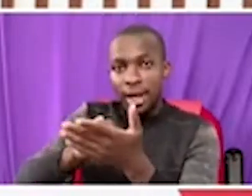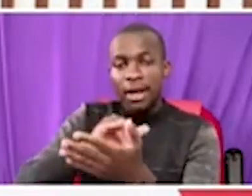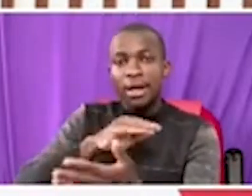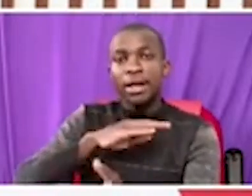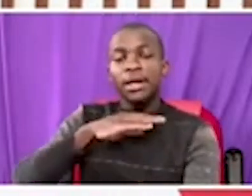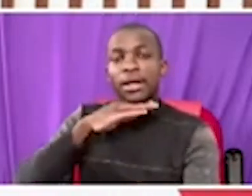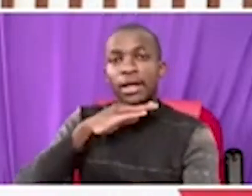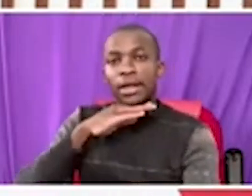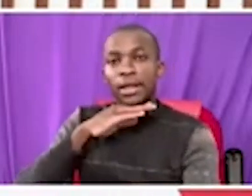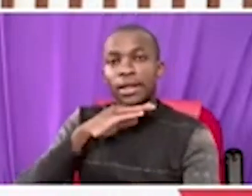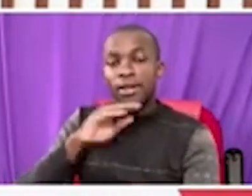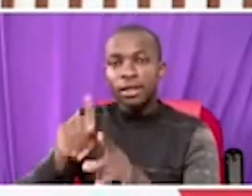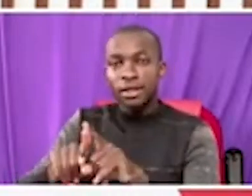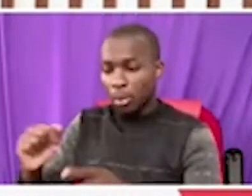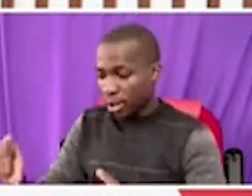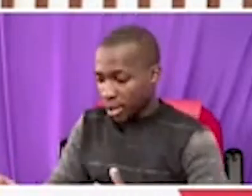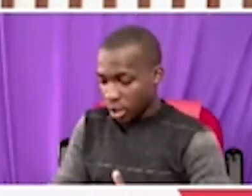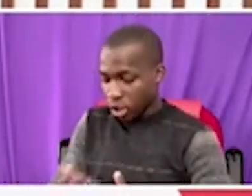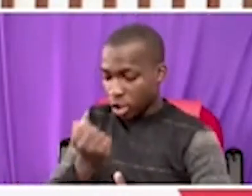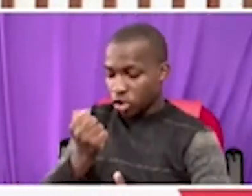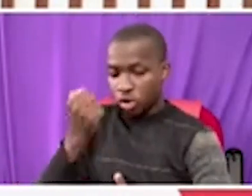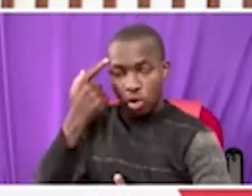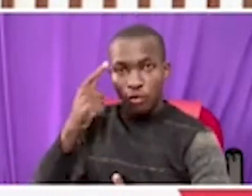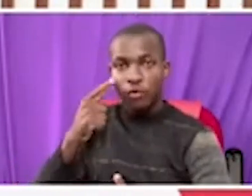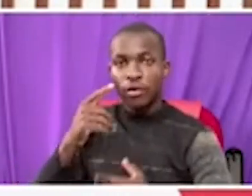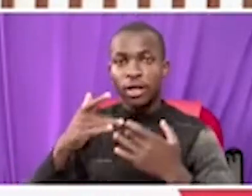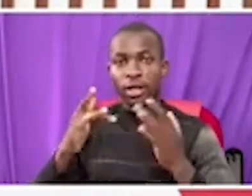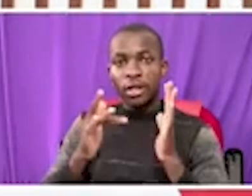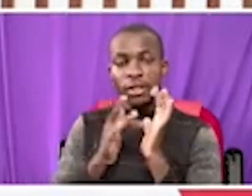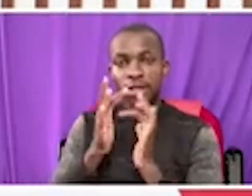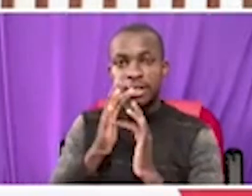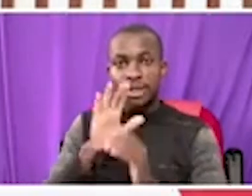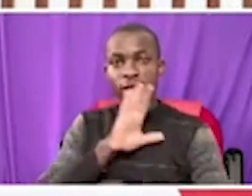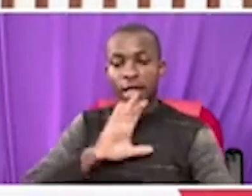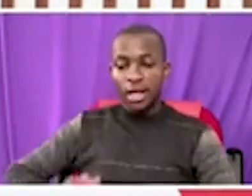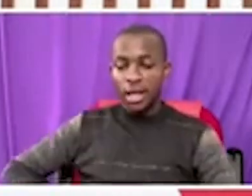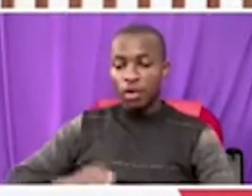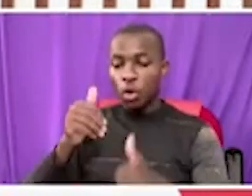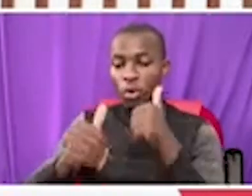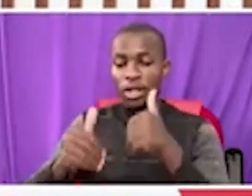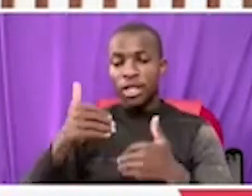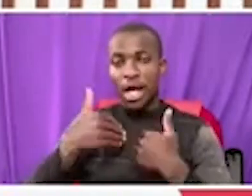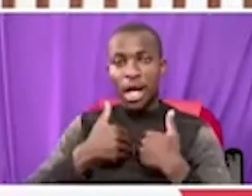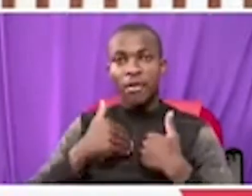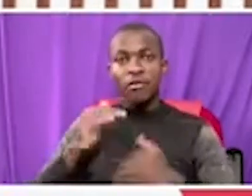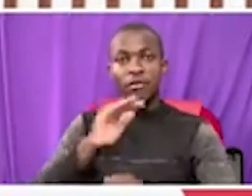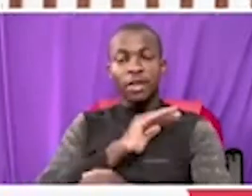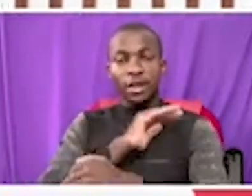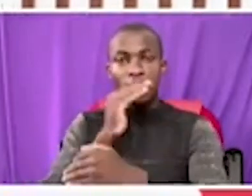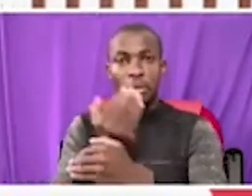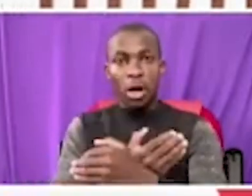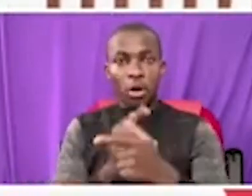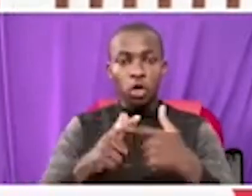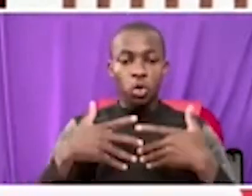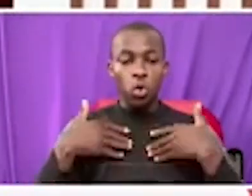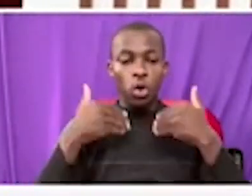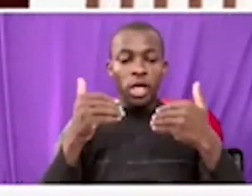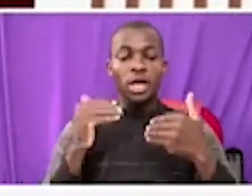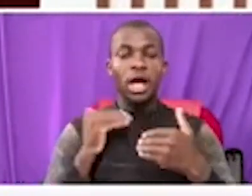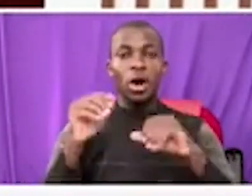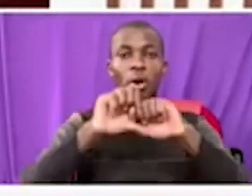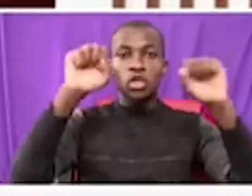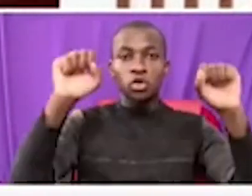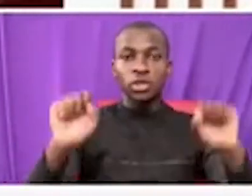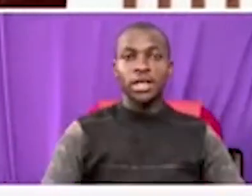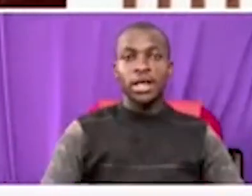and resurrection of Jesus Christ that has the power to heal our society.